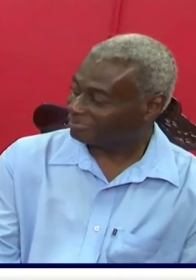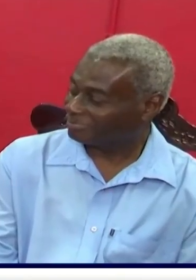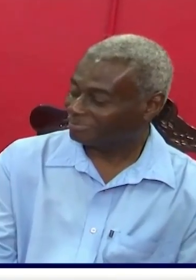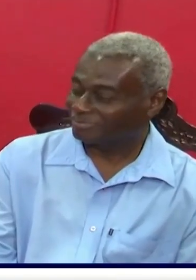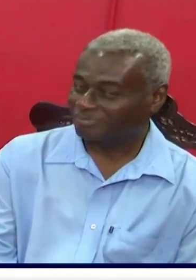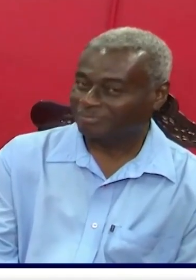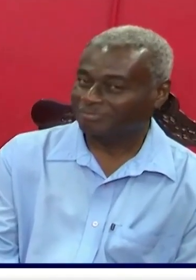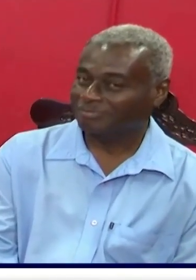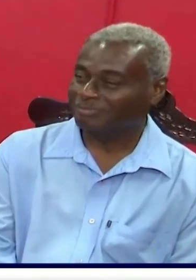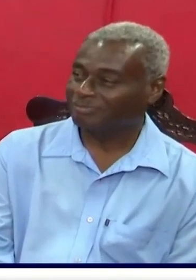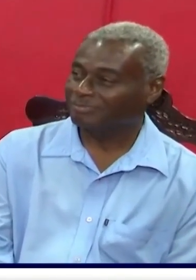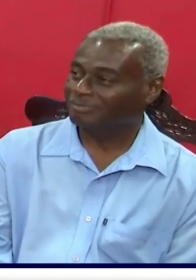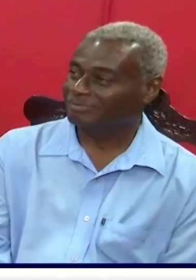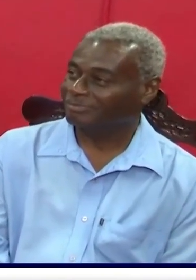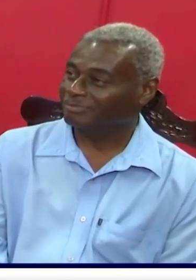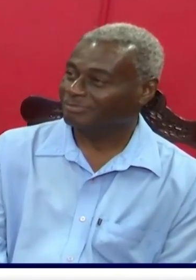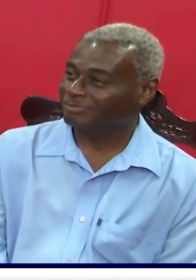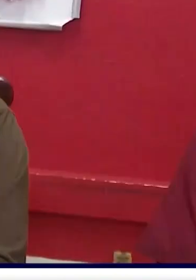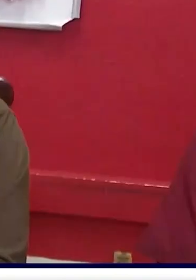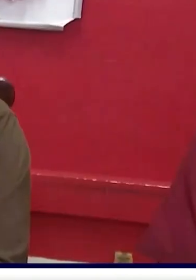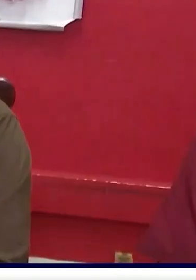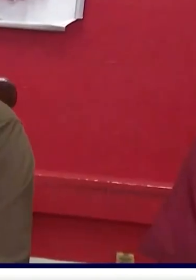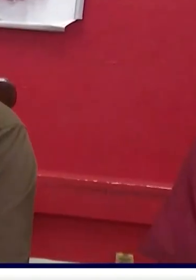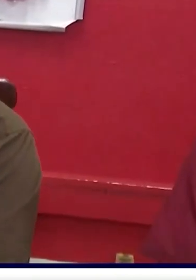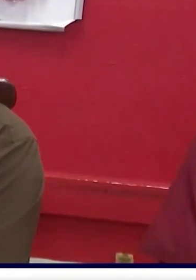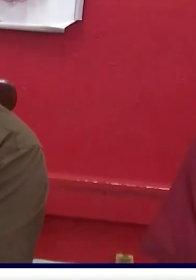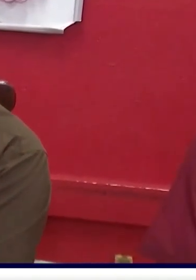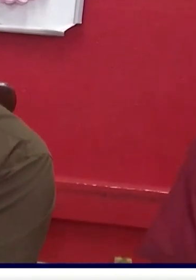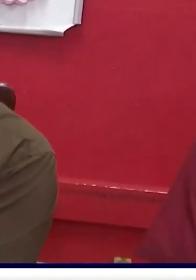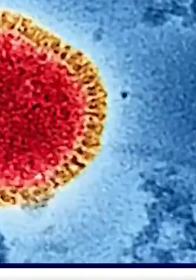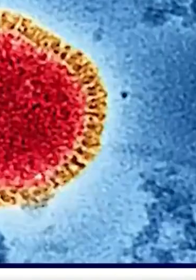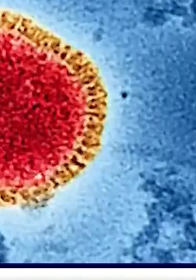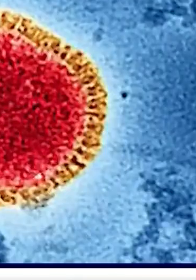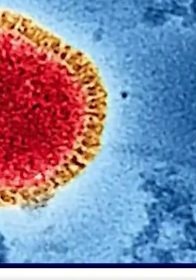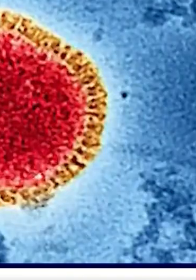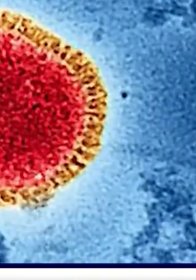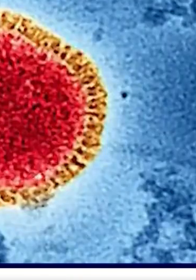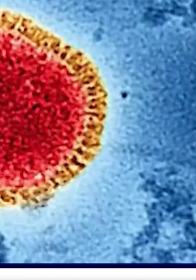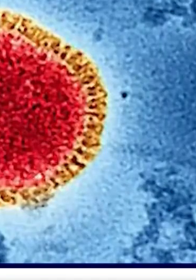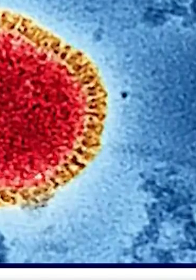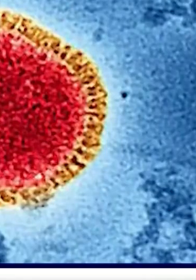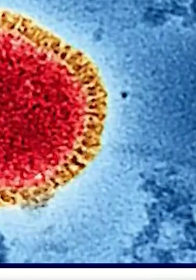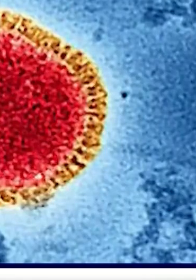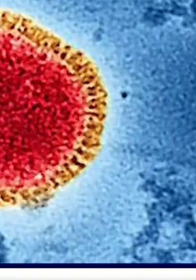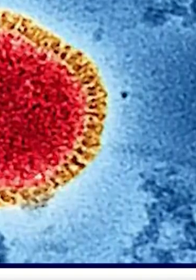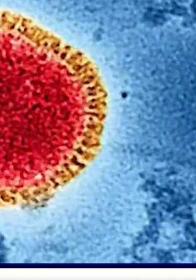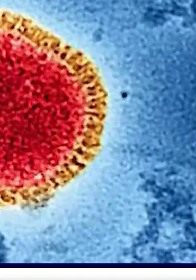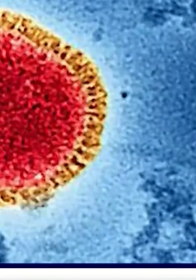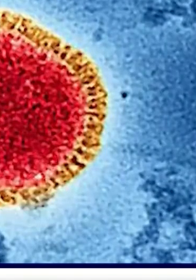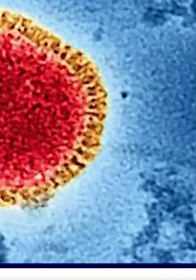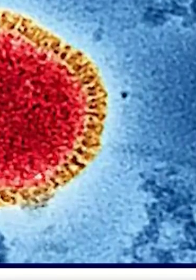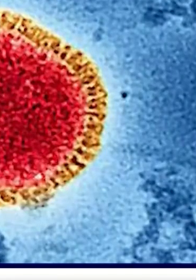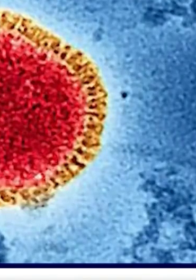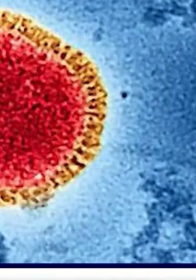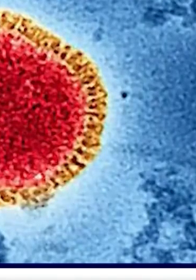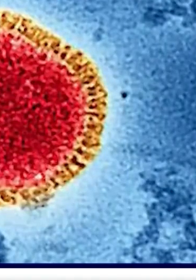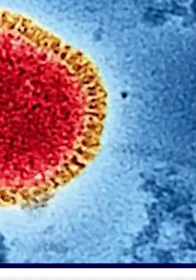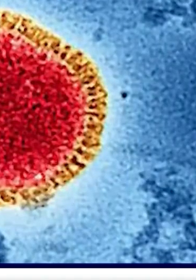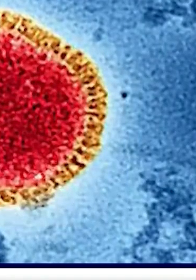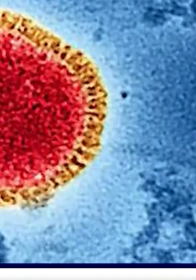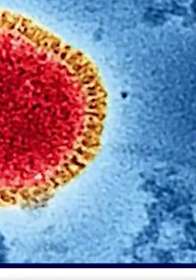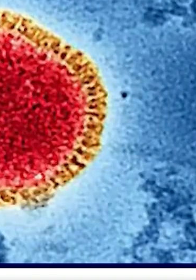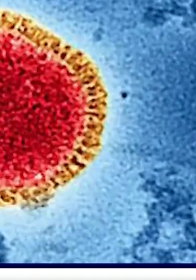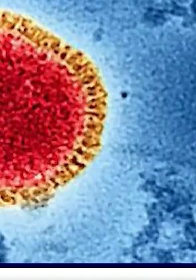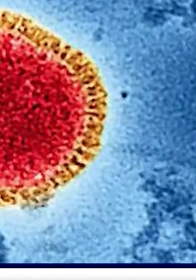as delays at licensing authority ease. A flu surge in Europe sparks a call for COVID-style precautions